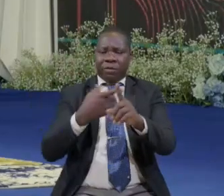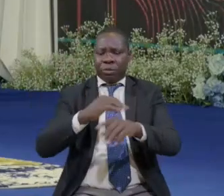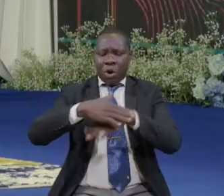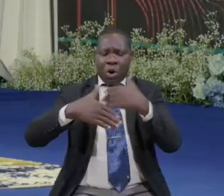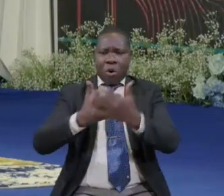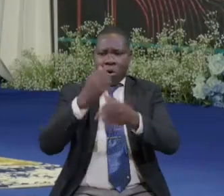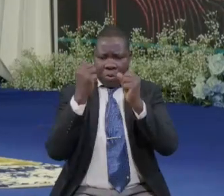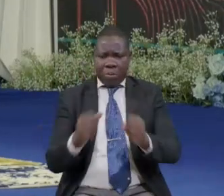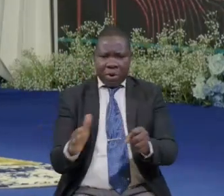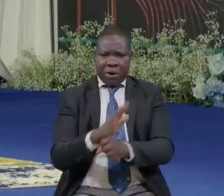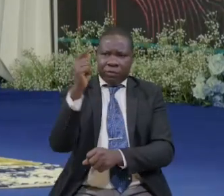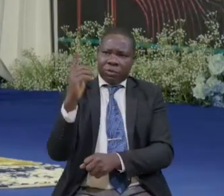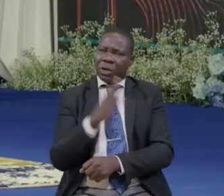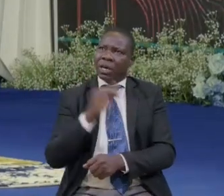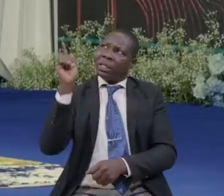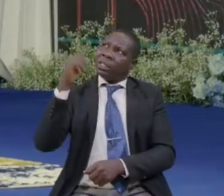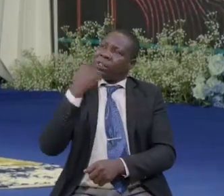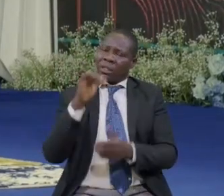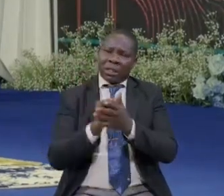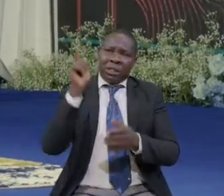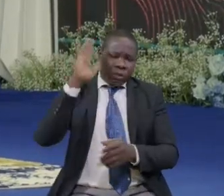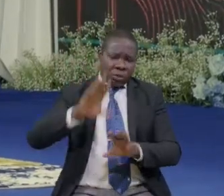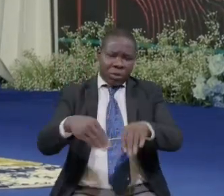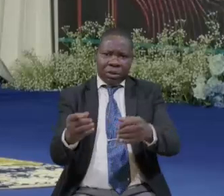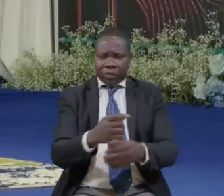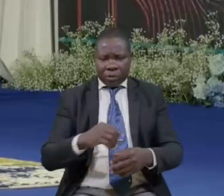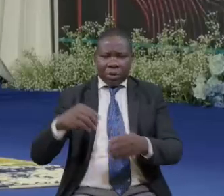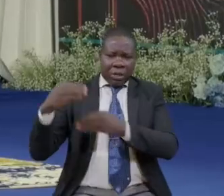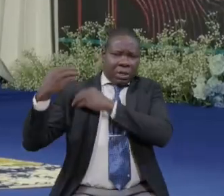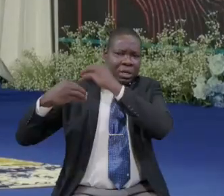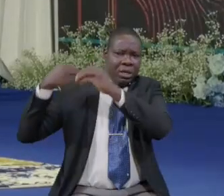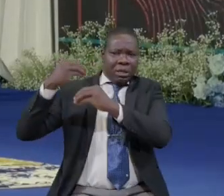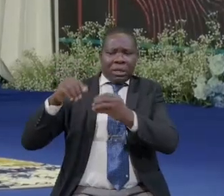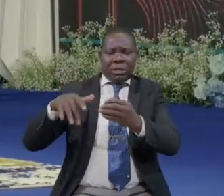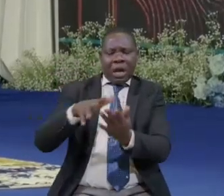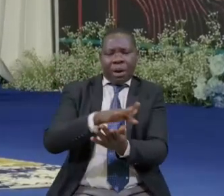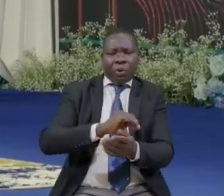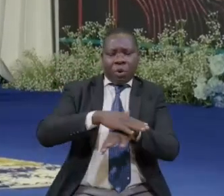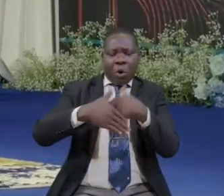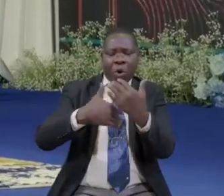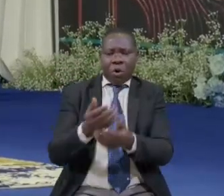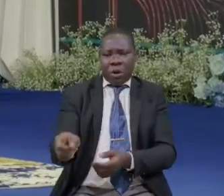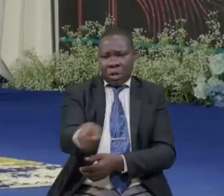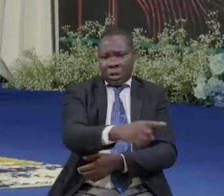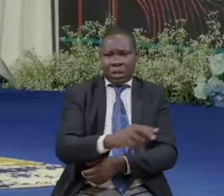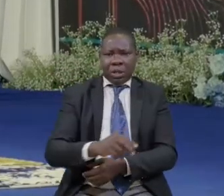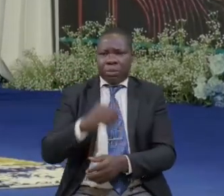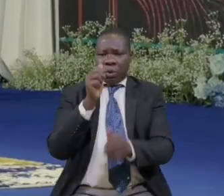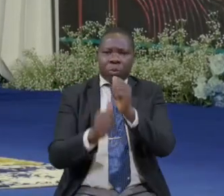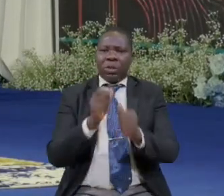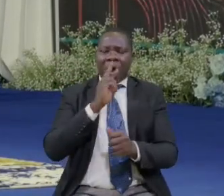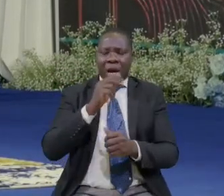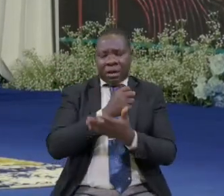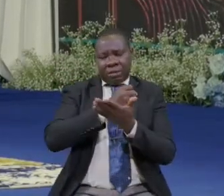give you an inheritance among all them which are sanctified.